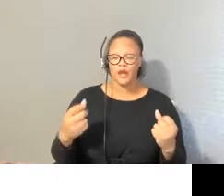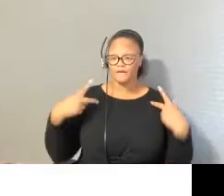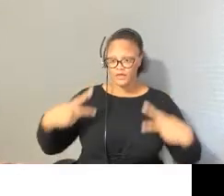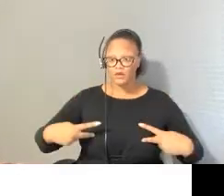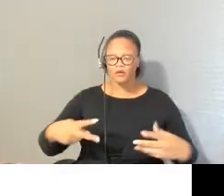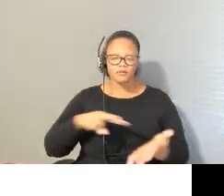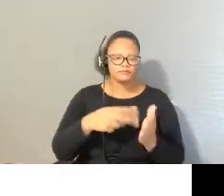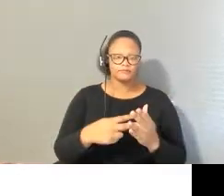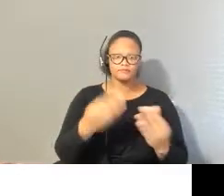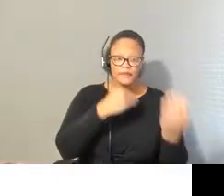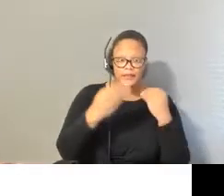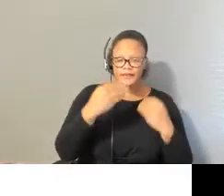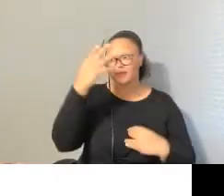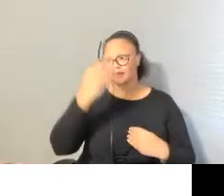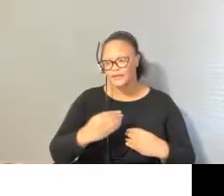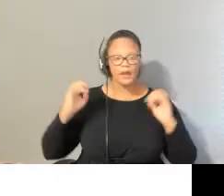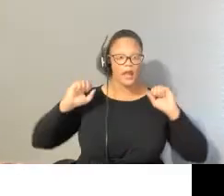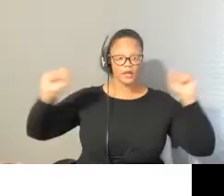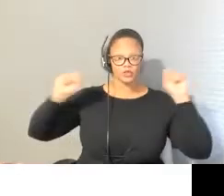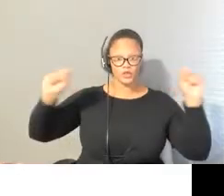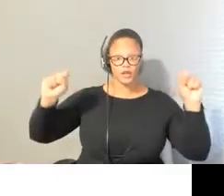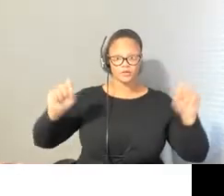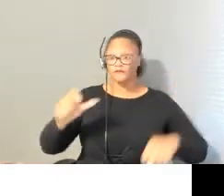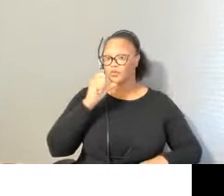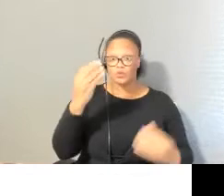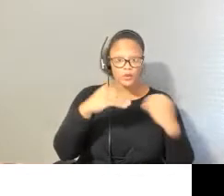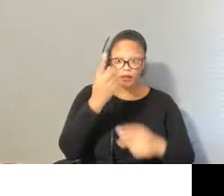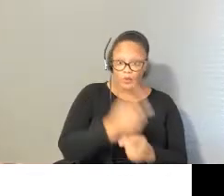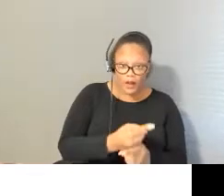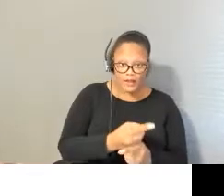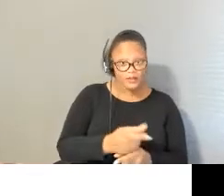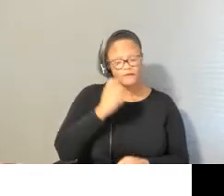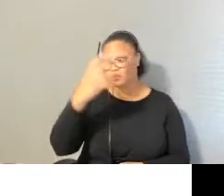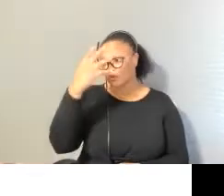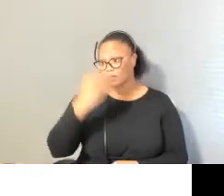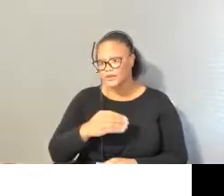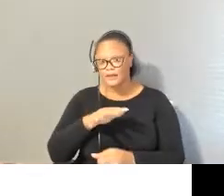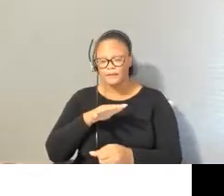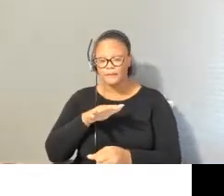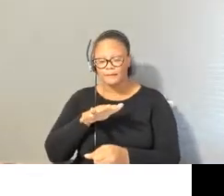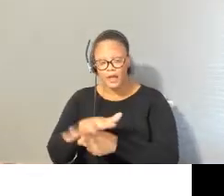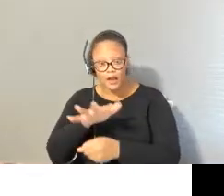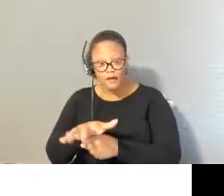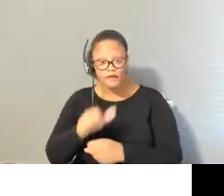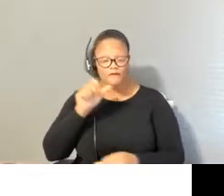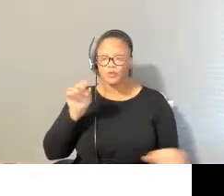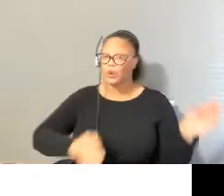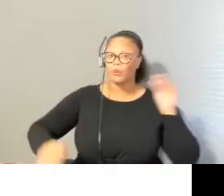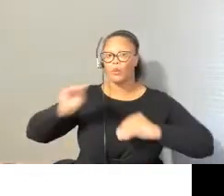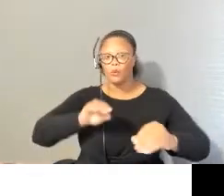sleep, exercise. If you don't eat right, if you don't sleep enough, if you don't move your body